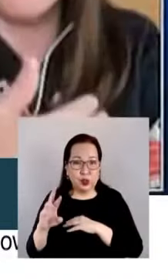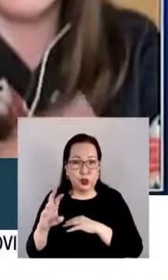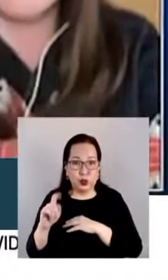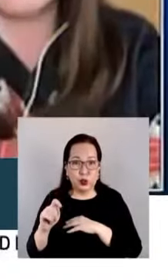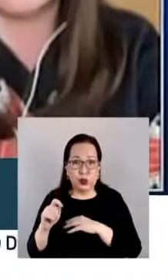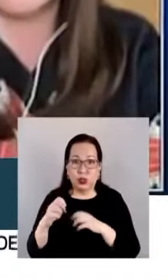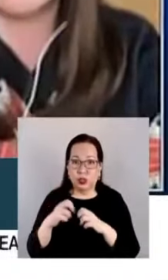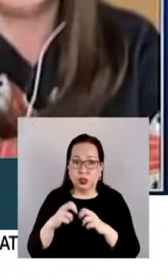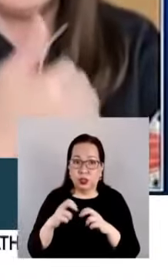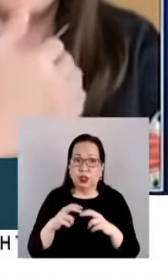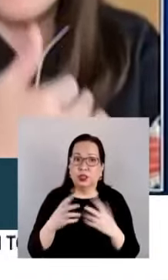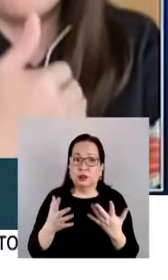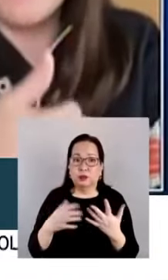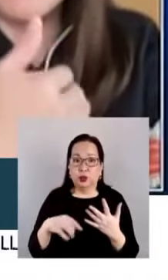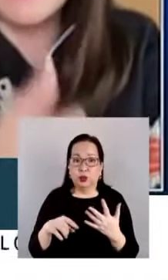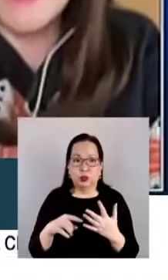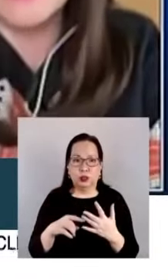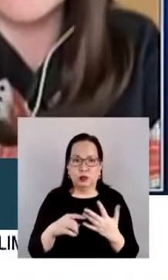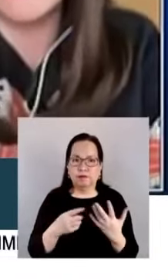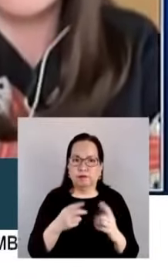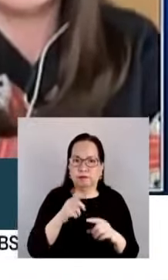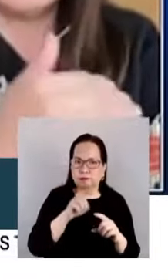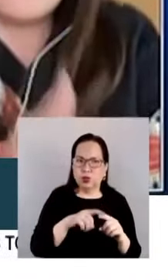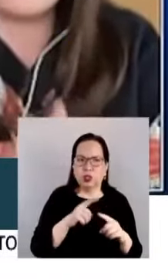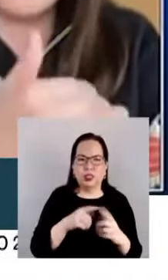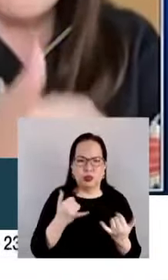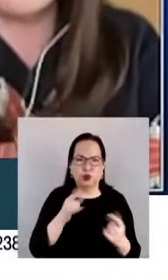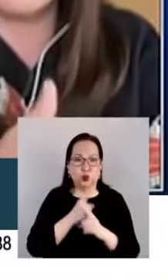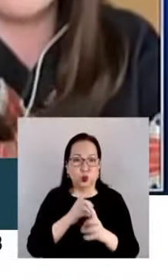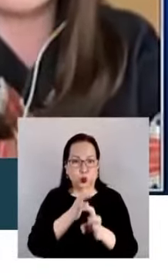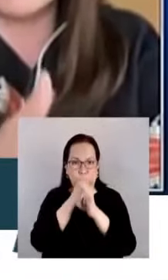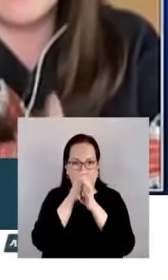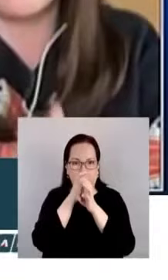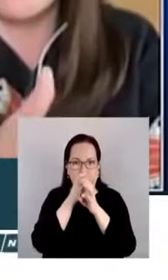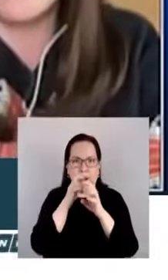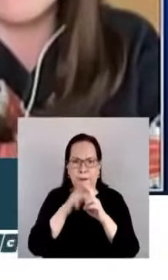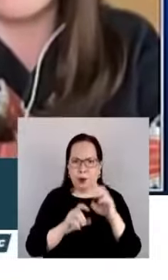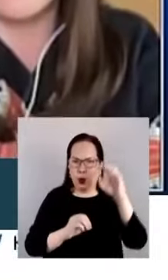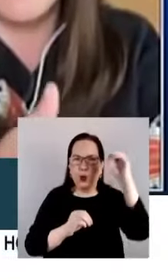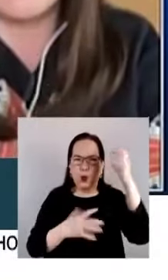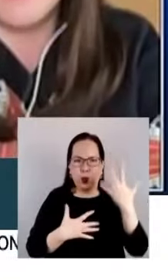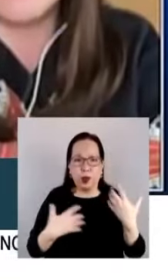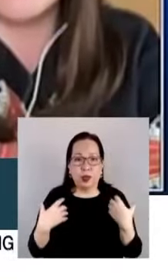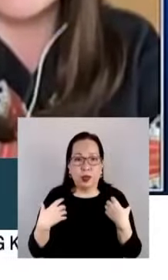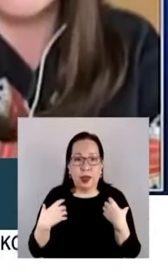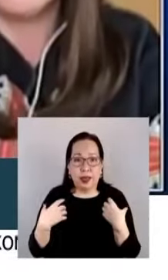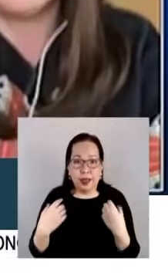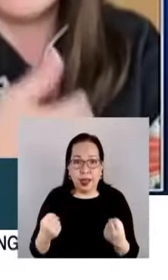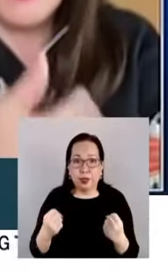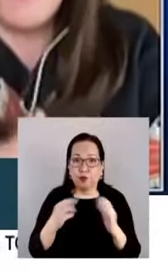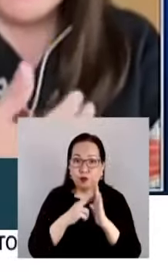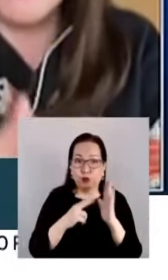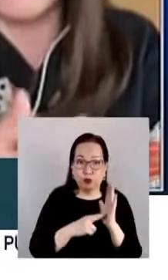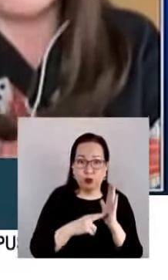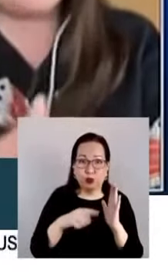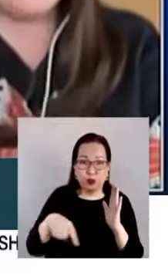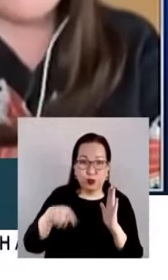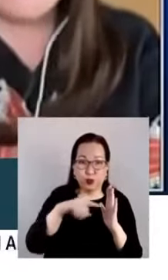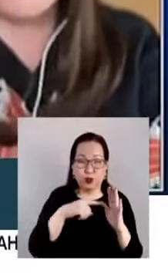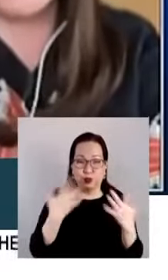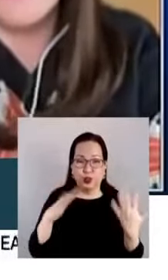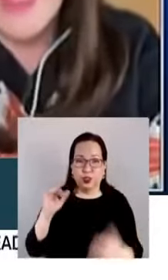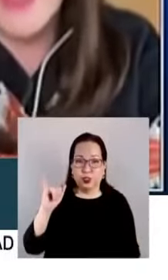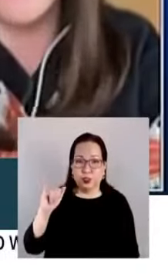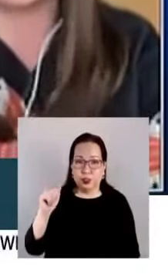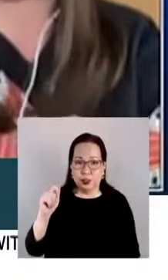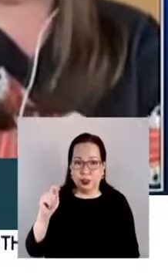mabuhay accommodation, we are very strict na dapat sumusunod sa health and safety guidelines na ginawa ng Department of